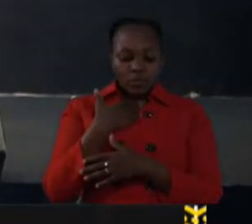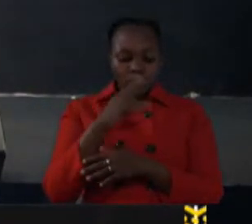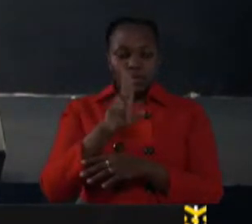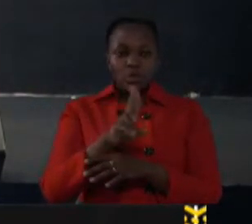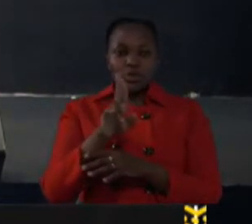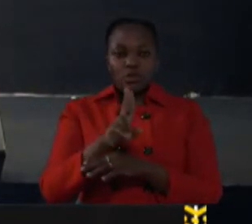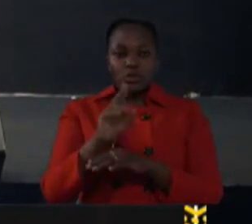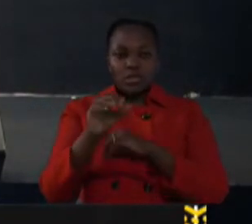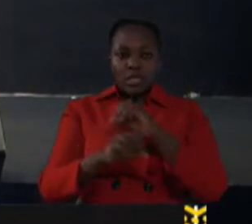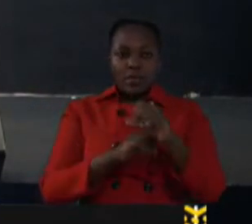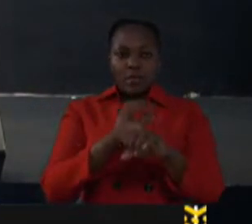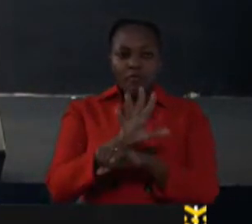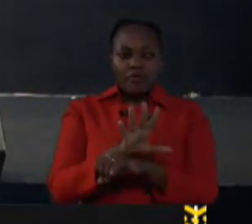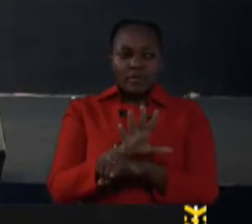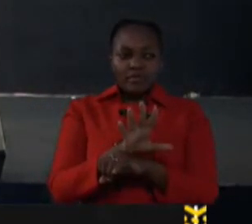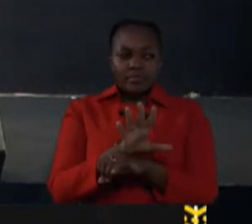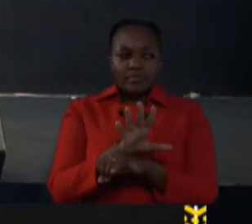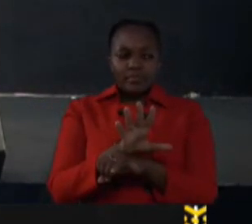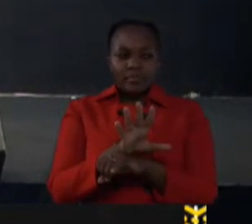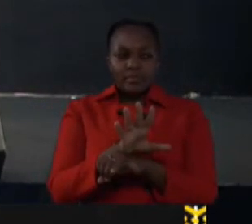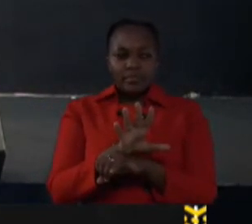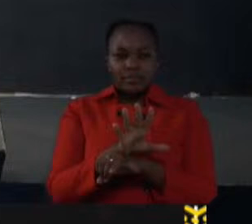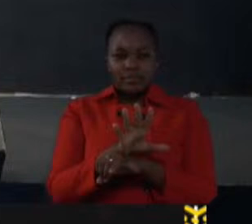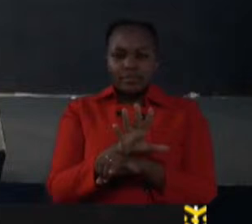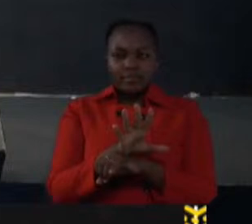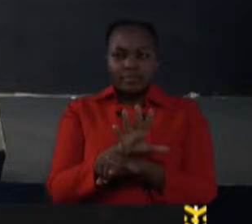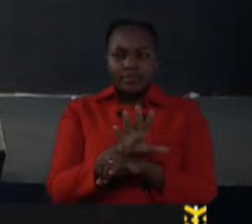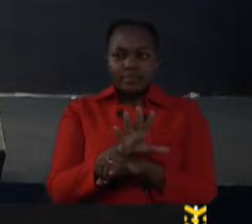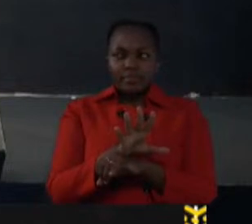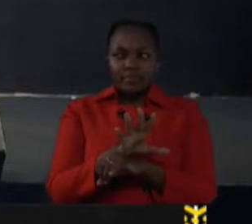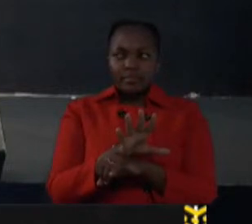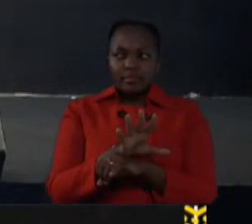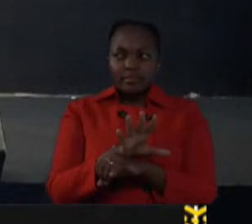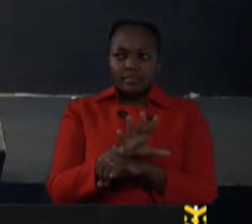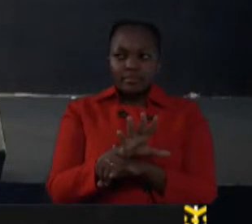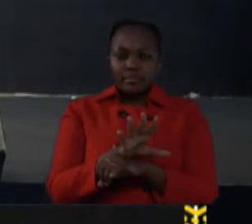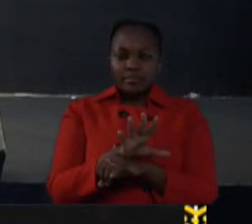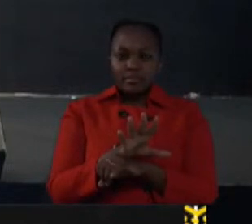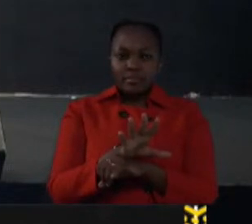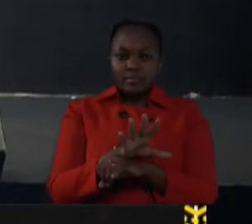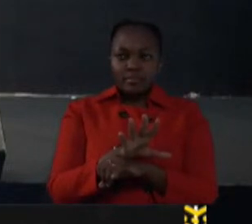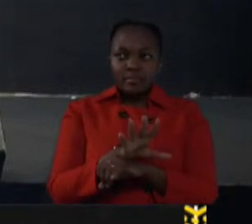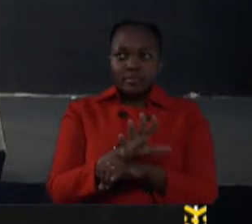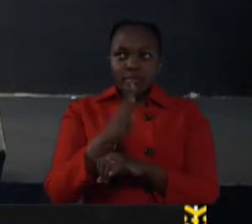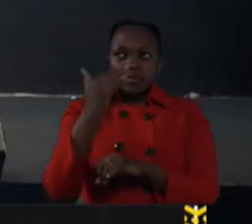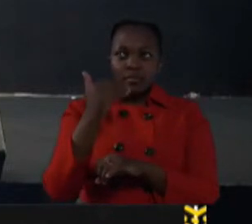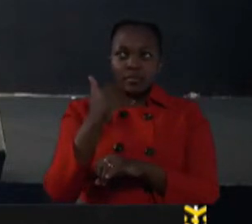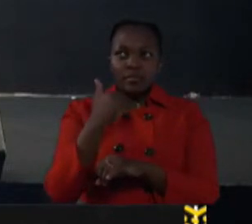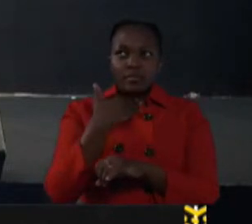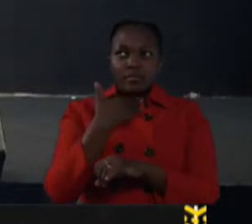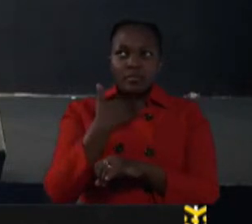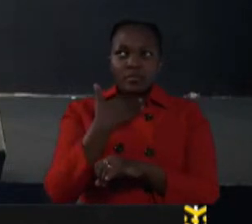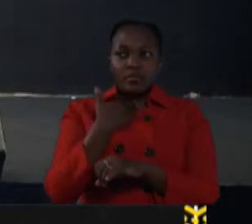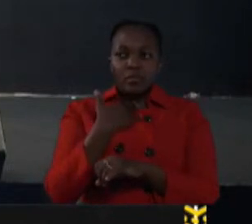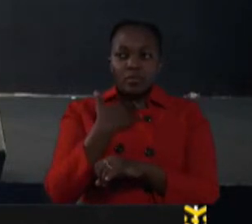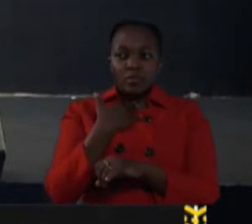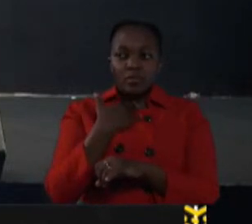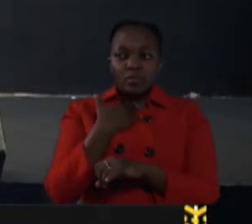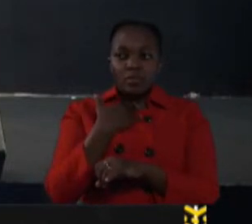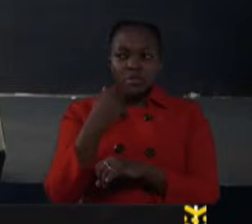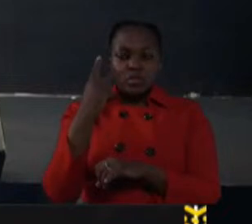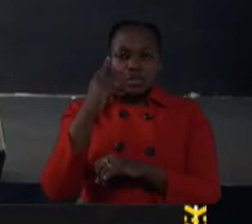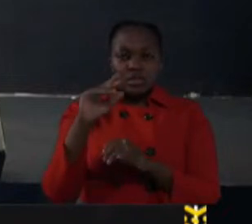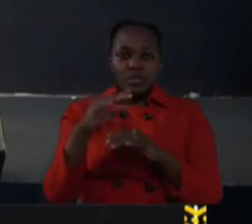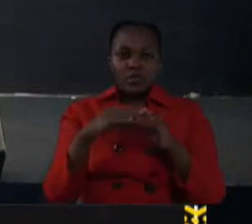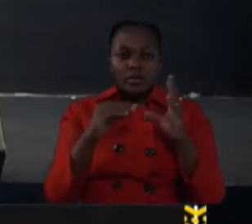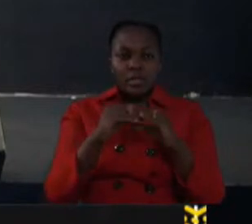think about TikTok whilst you were creating said movie, because at the end of the day, now you want eyeballs. Now you want people to see that you've created